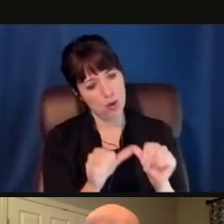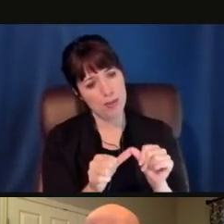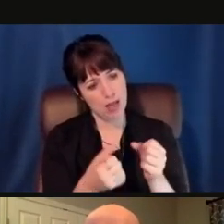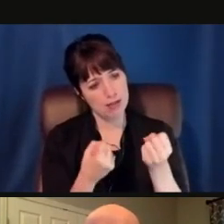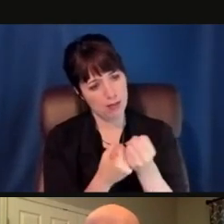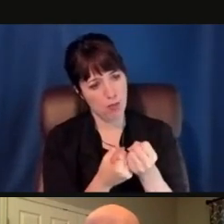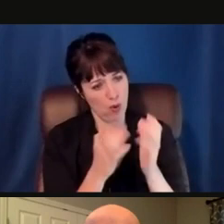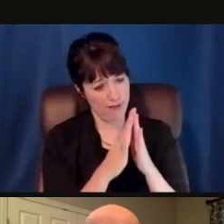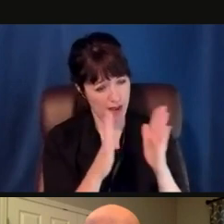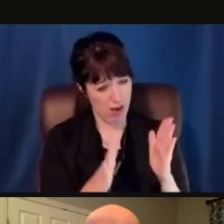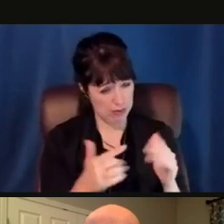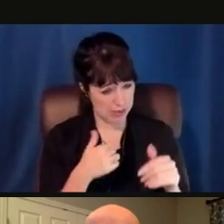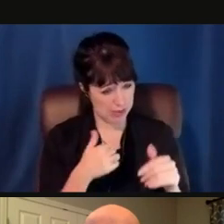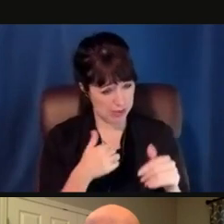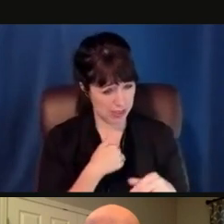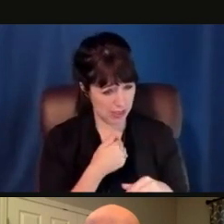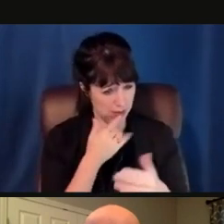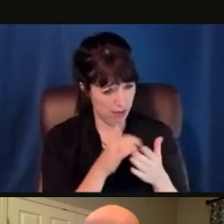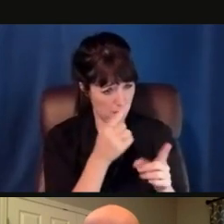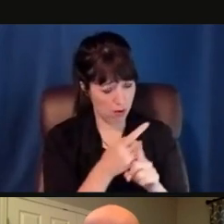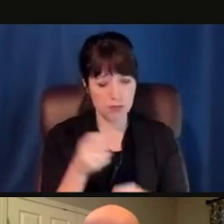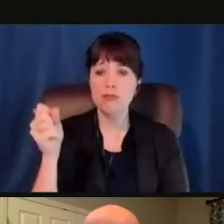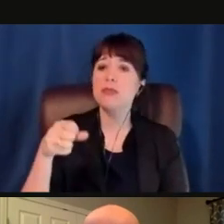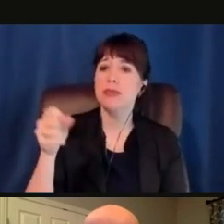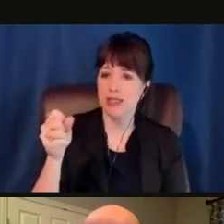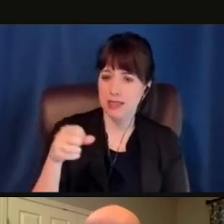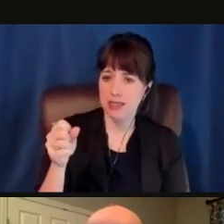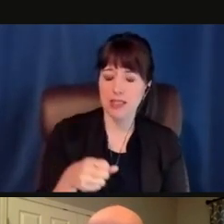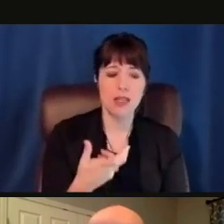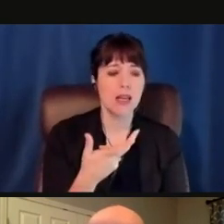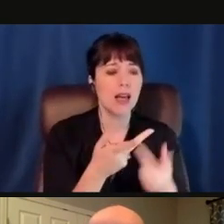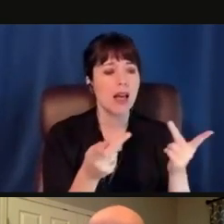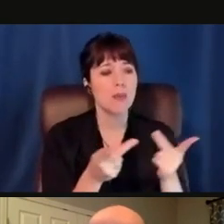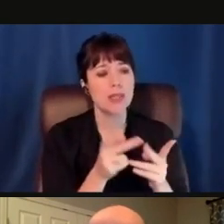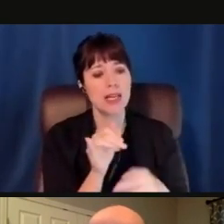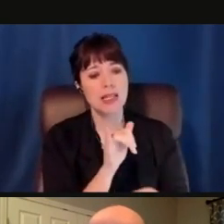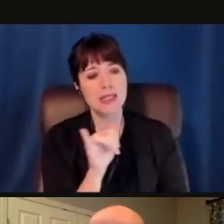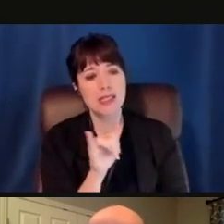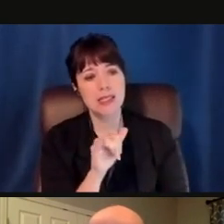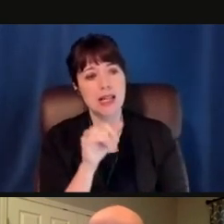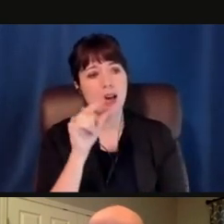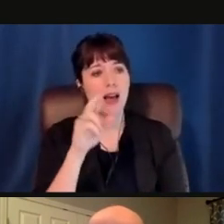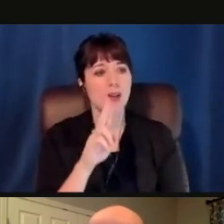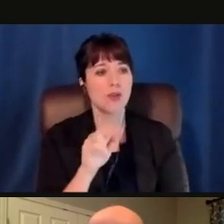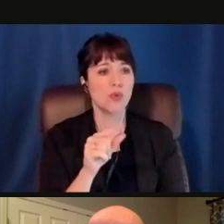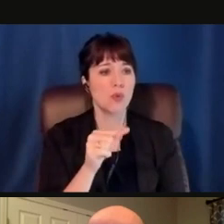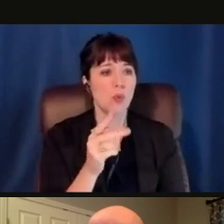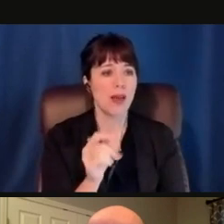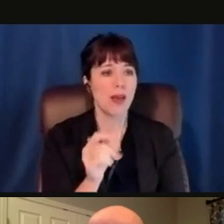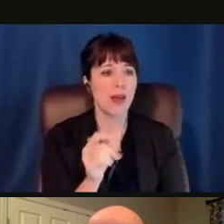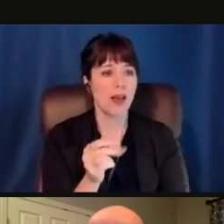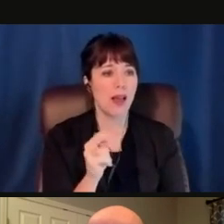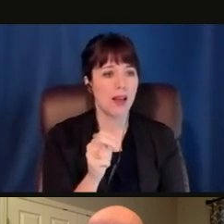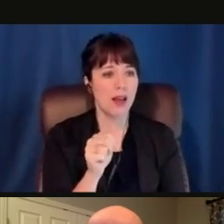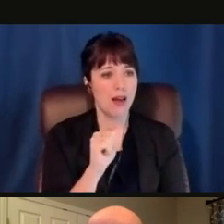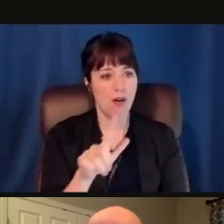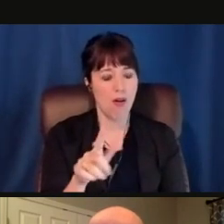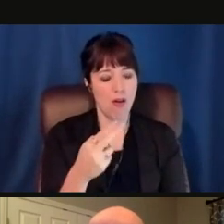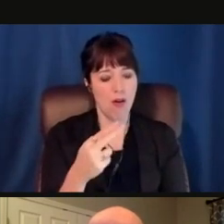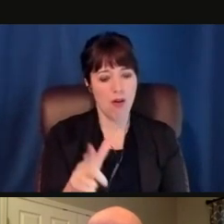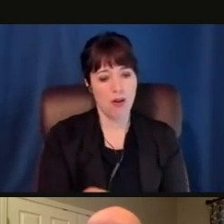have that right? Yes. In places like Yaquina Hall, Redwood Crossings, and